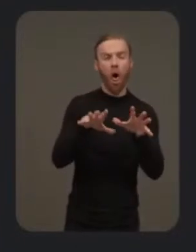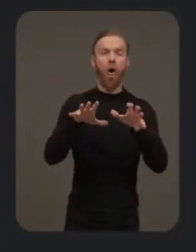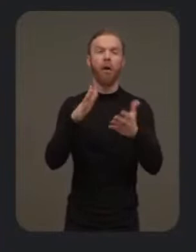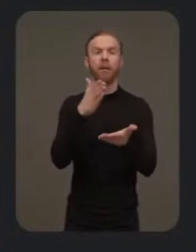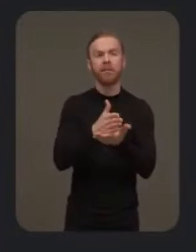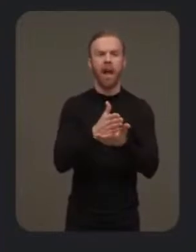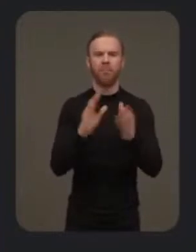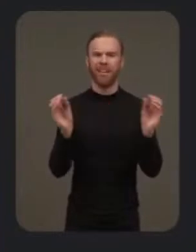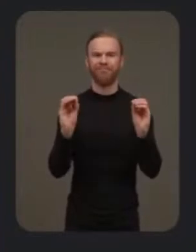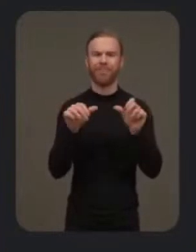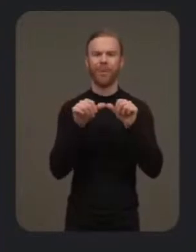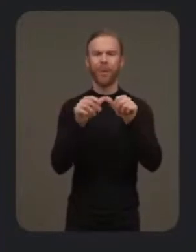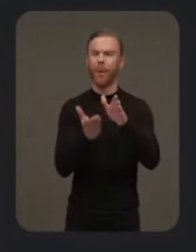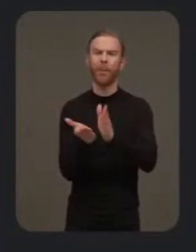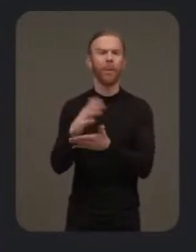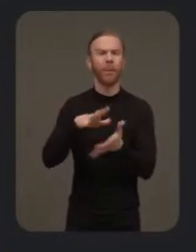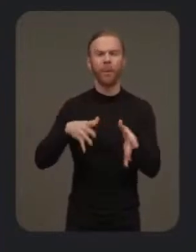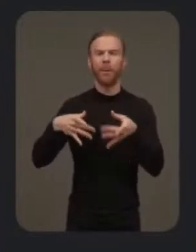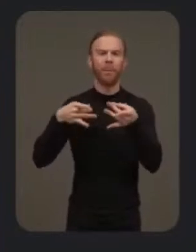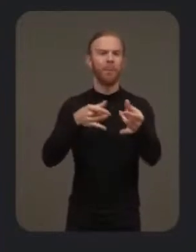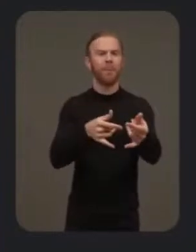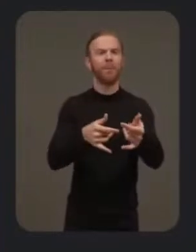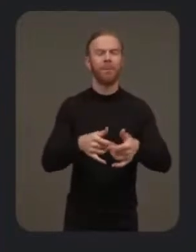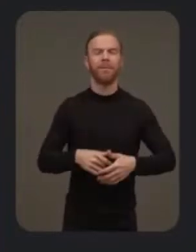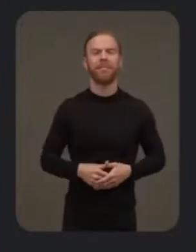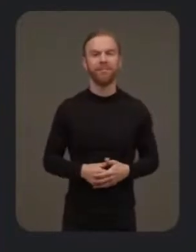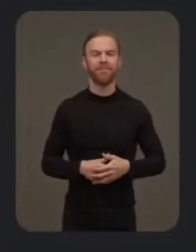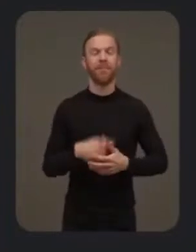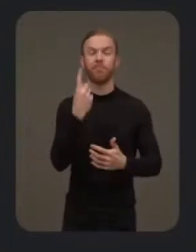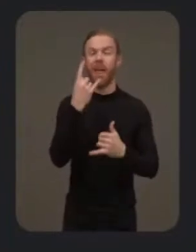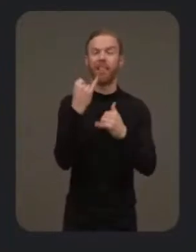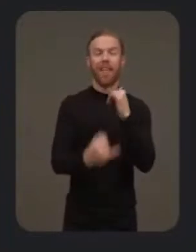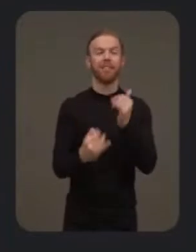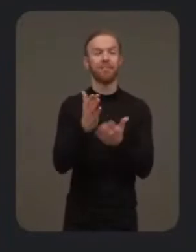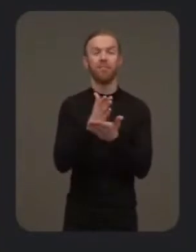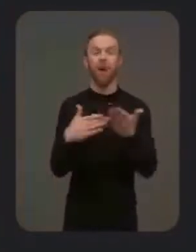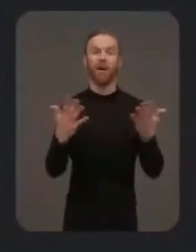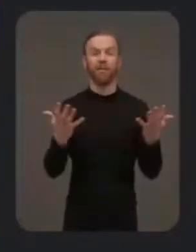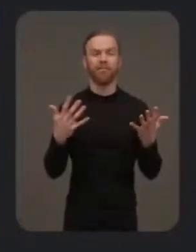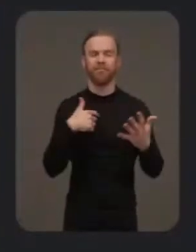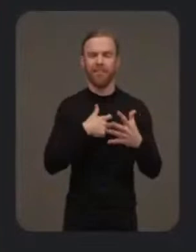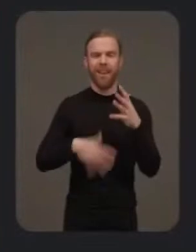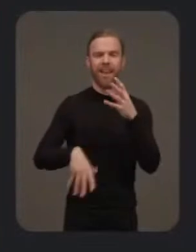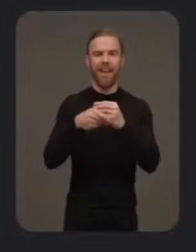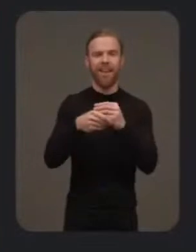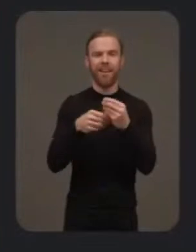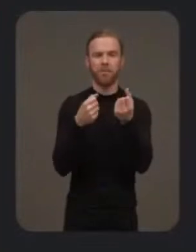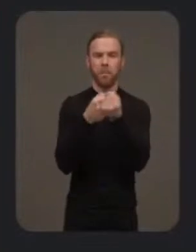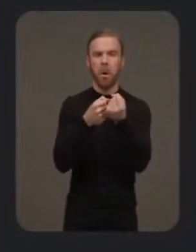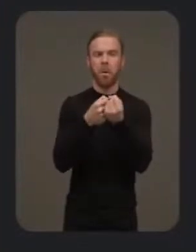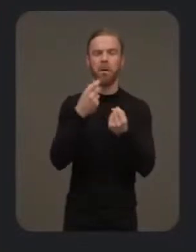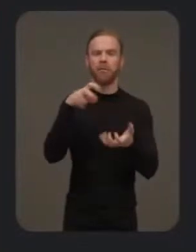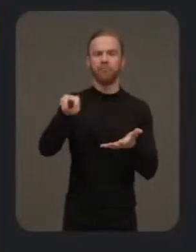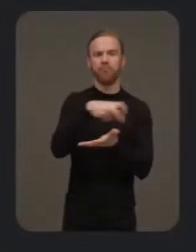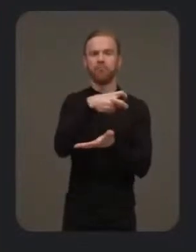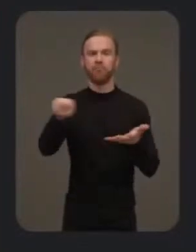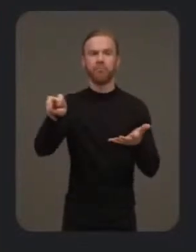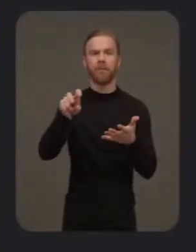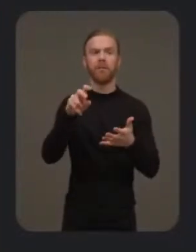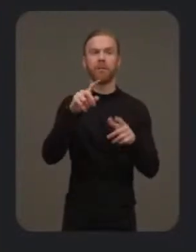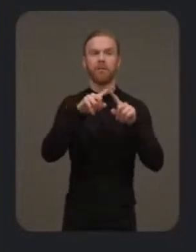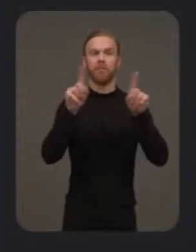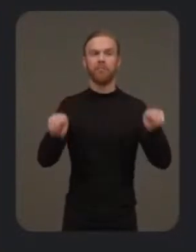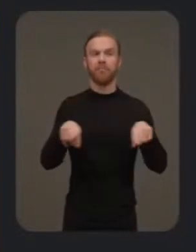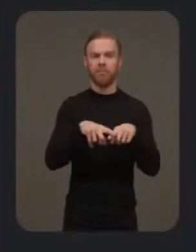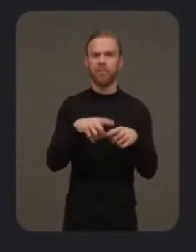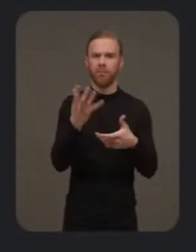losing a beat. OK, one last thing. We're adding support for switching displays from within an